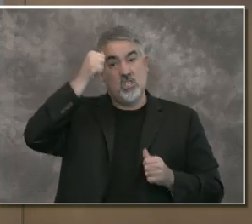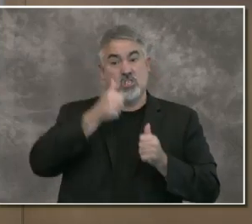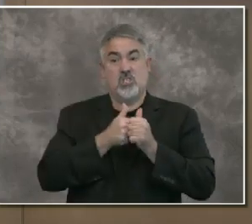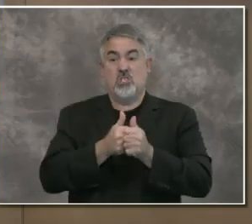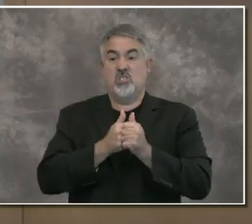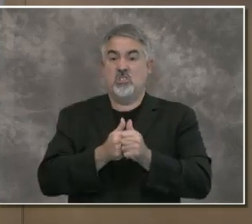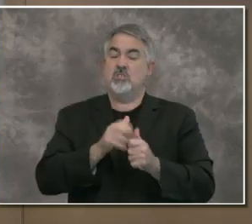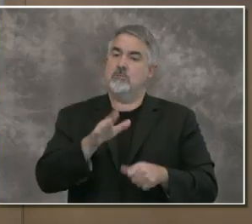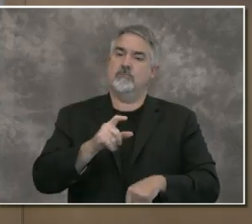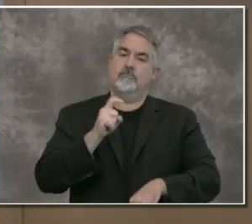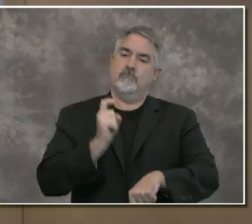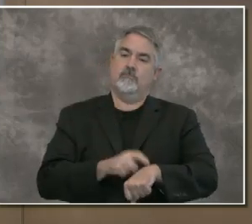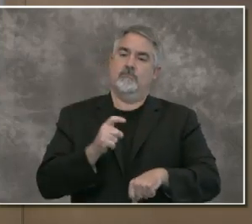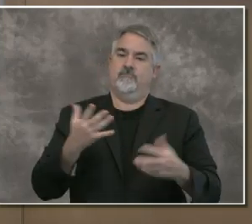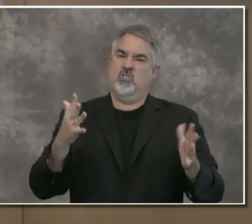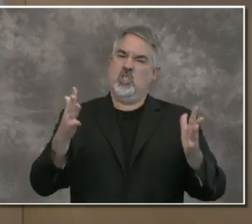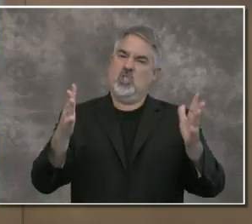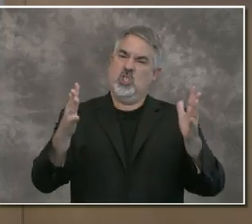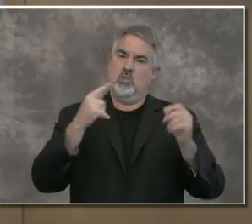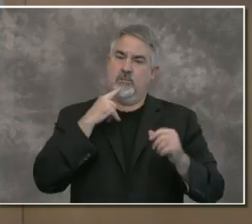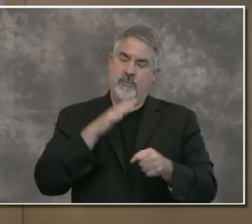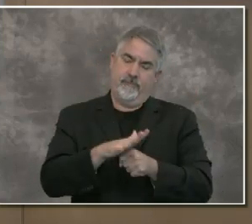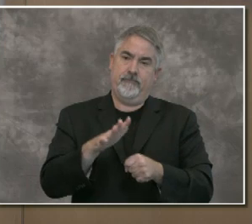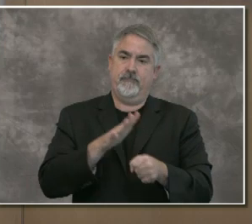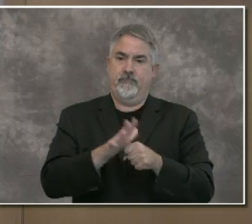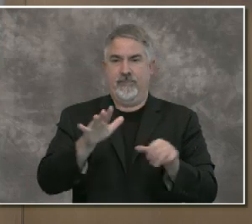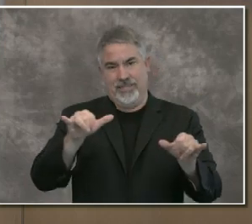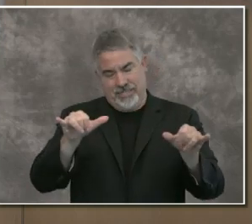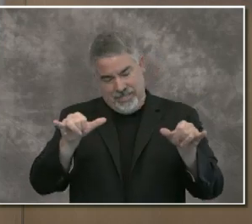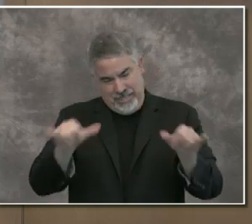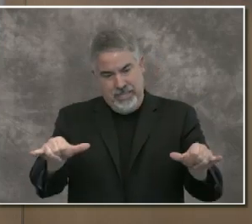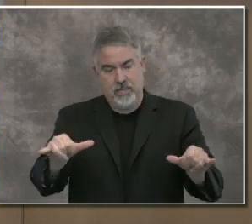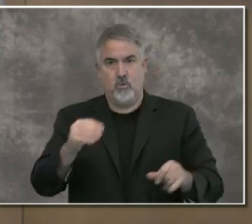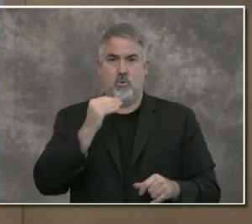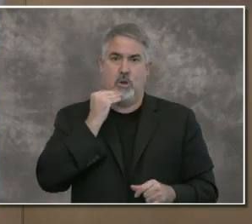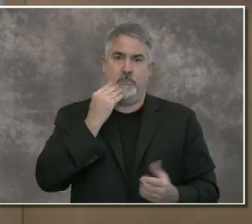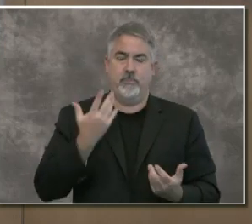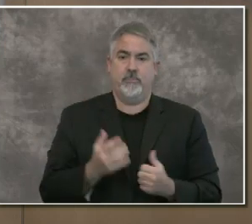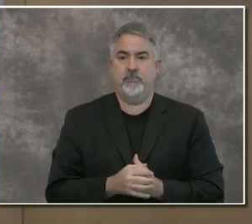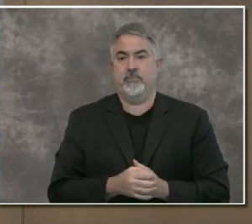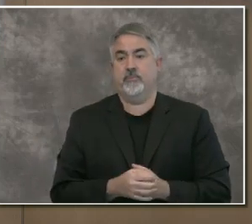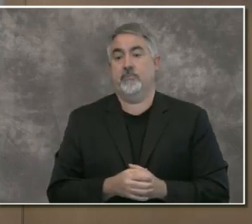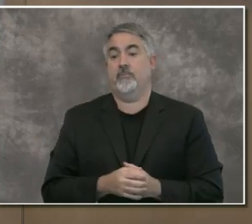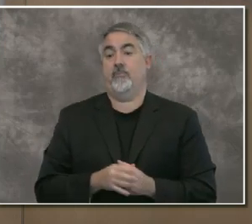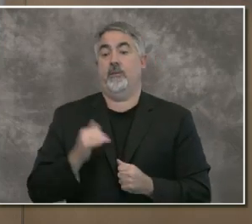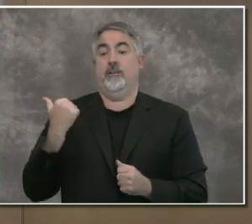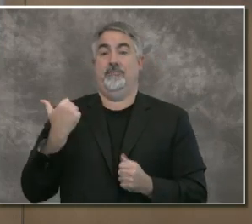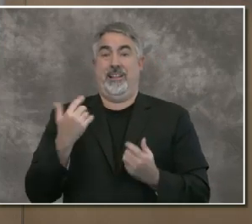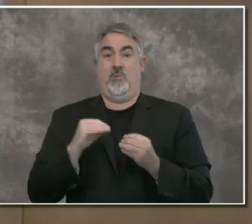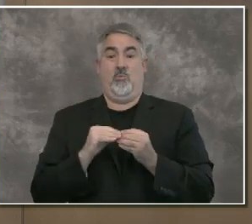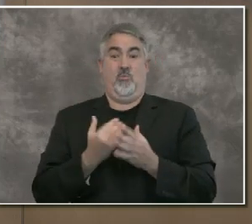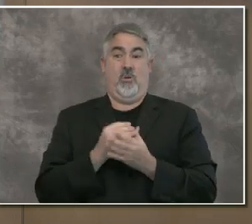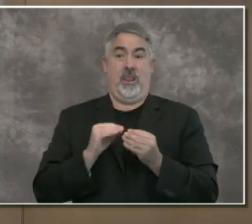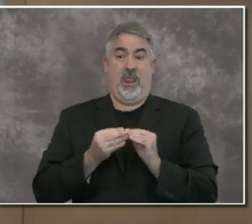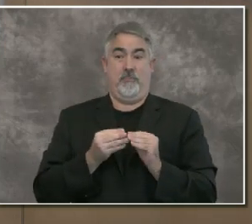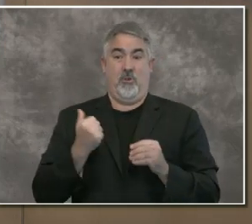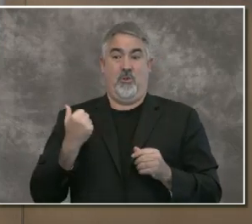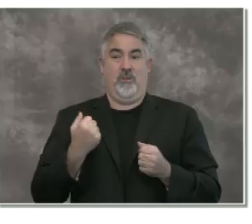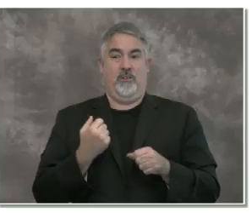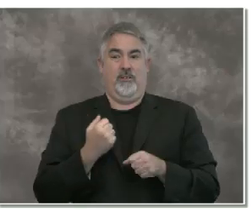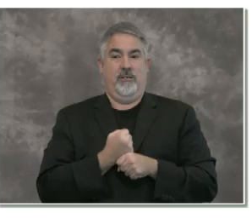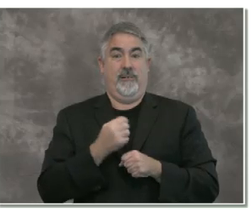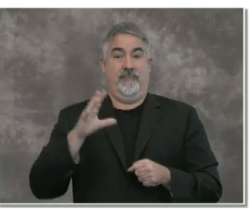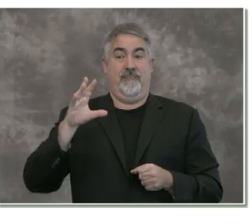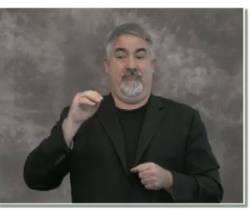chart the path for the future of our region. Let's go into our daily updates. Number of new cases is 50, which brings our total